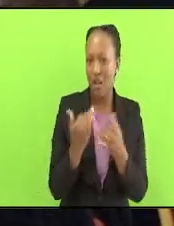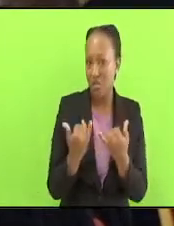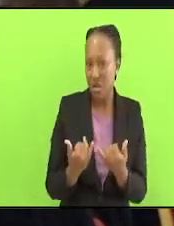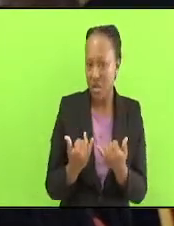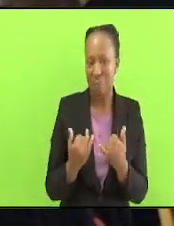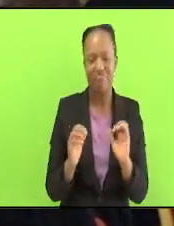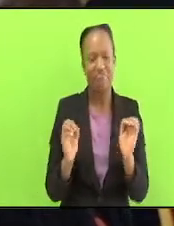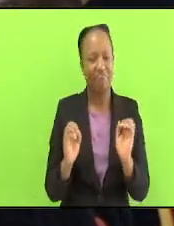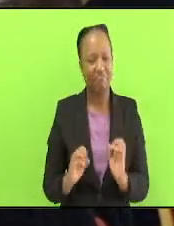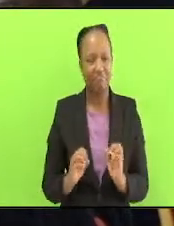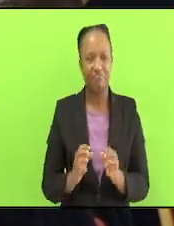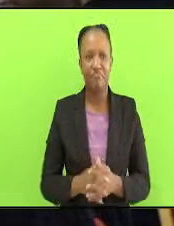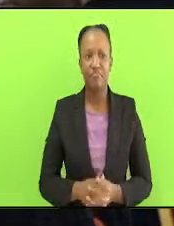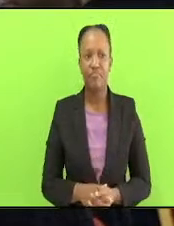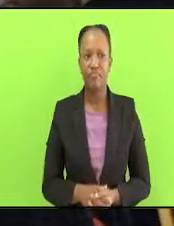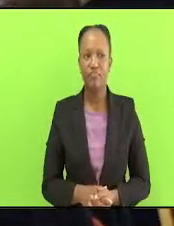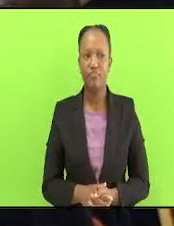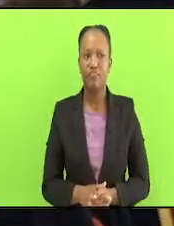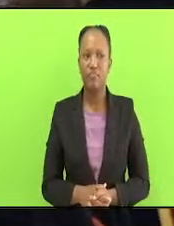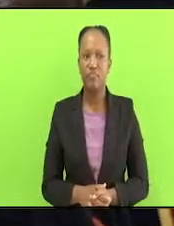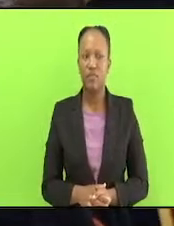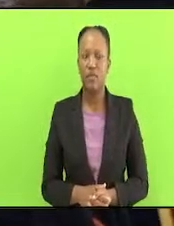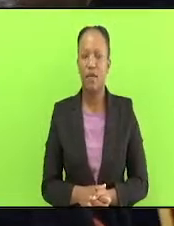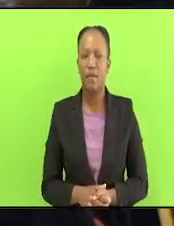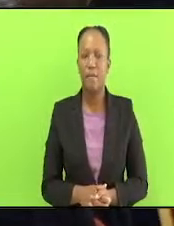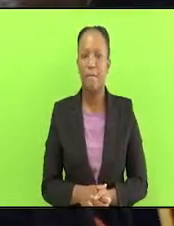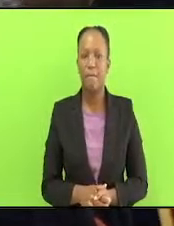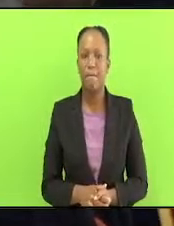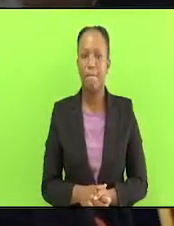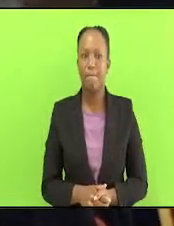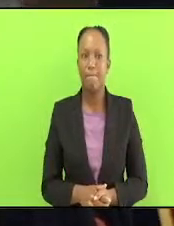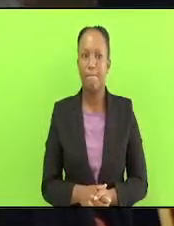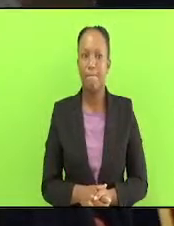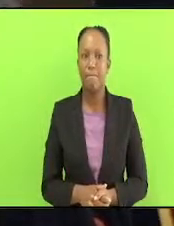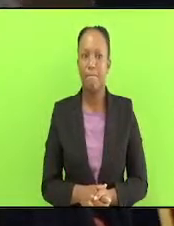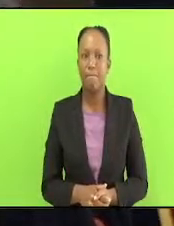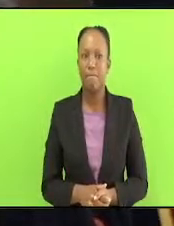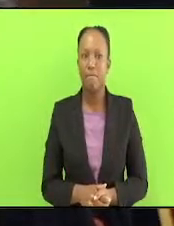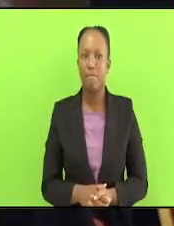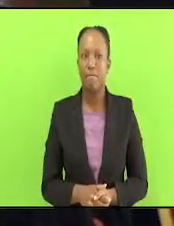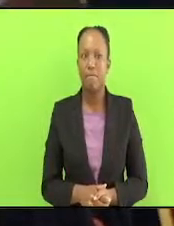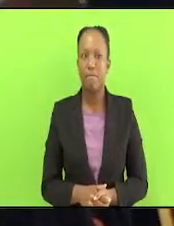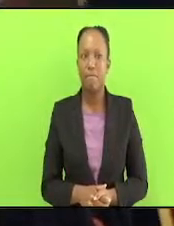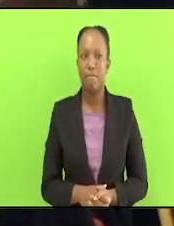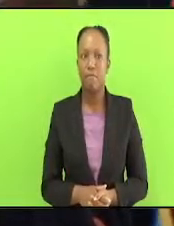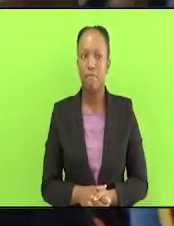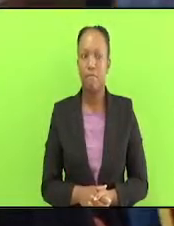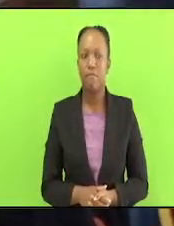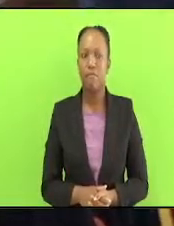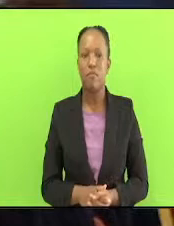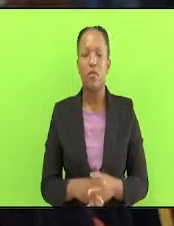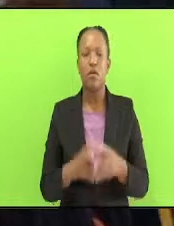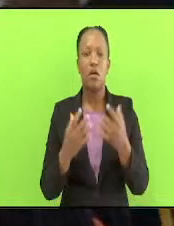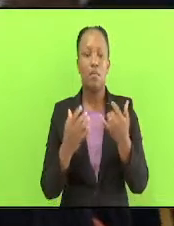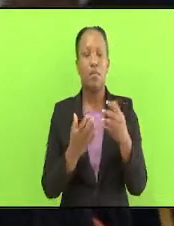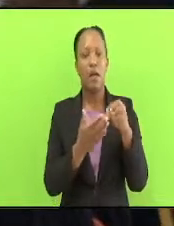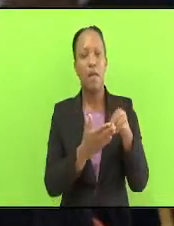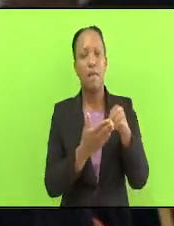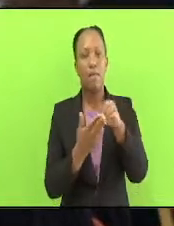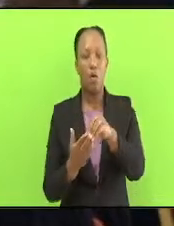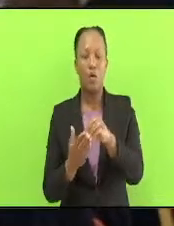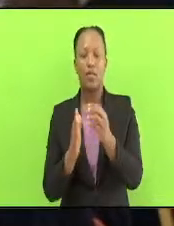now. ke tlile gone anong le di-studente tsa rona tsa Northwest Umbrella Fire